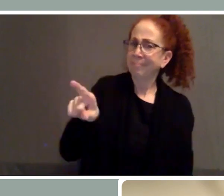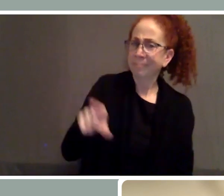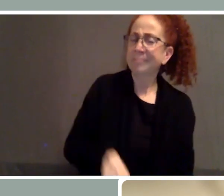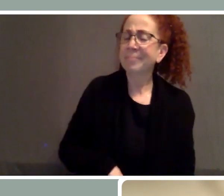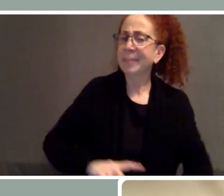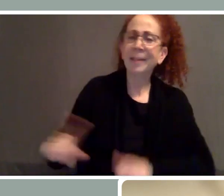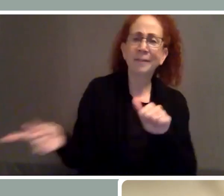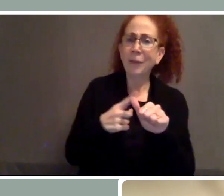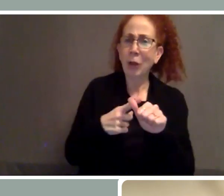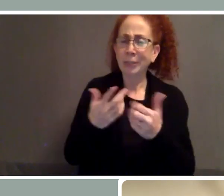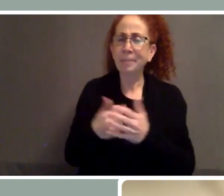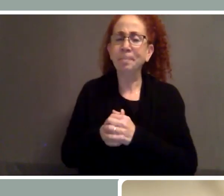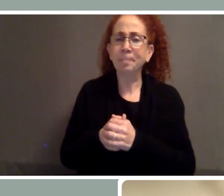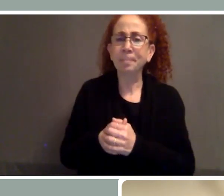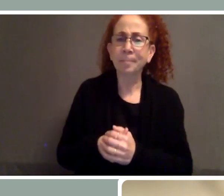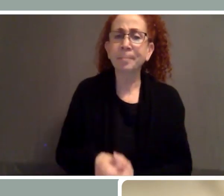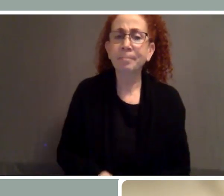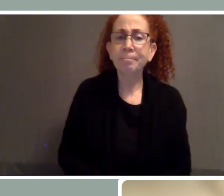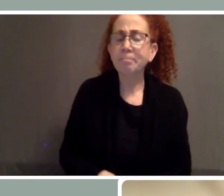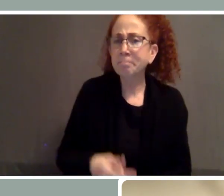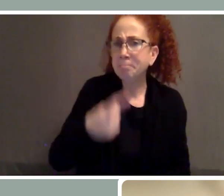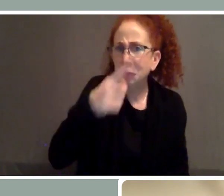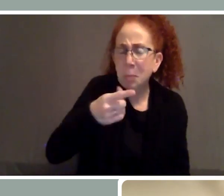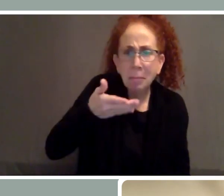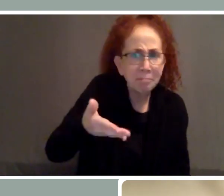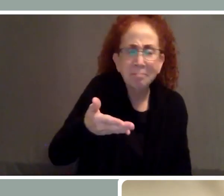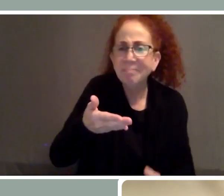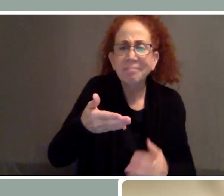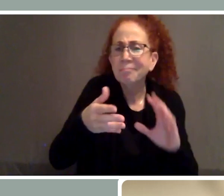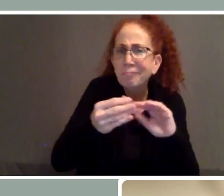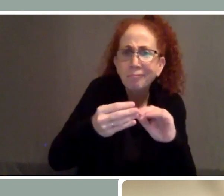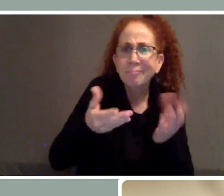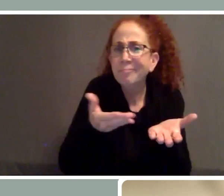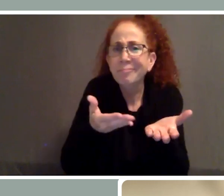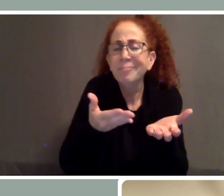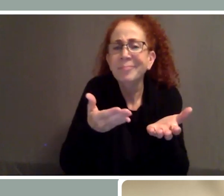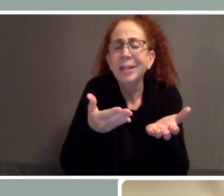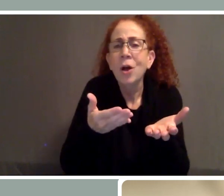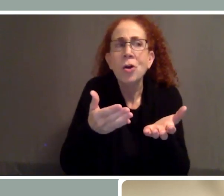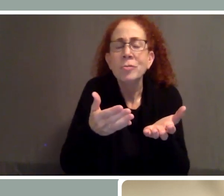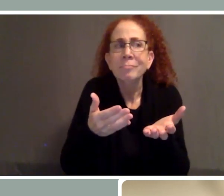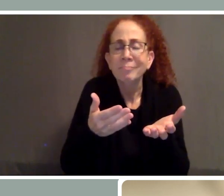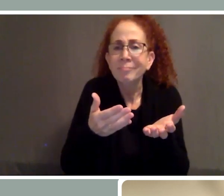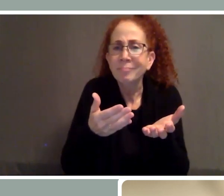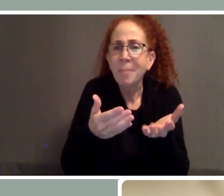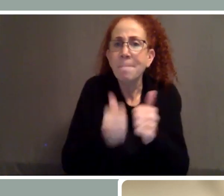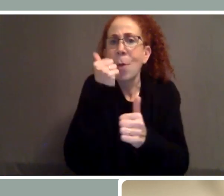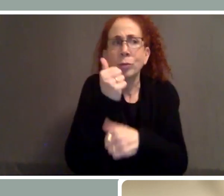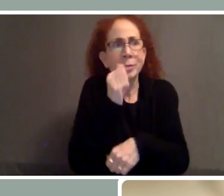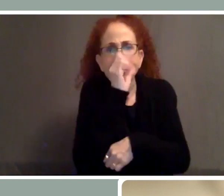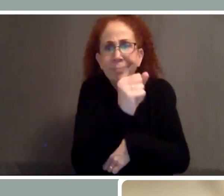we start by having you just share a little bit about what was most interesting to you in